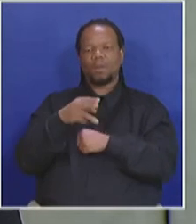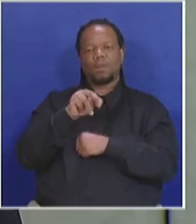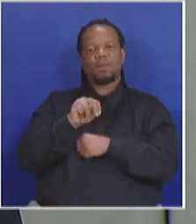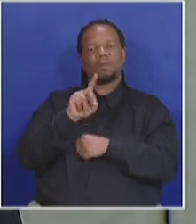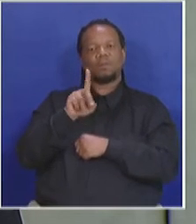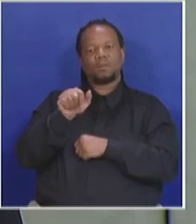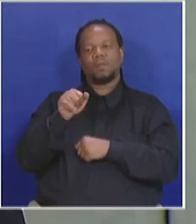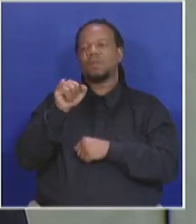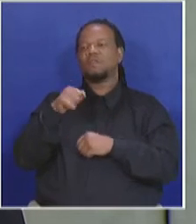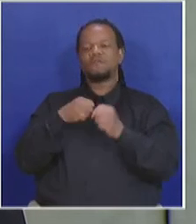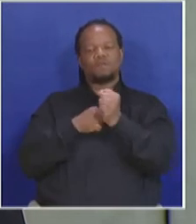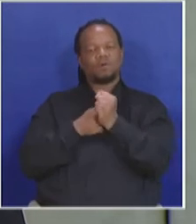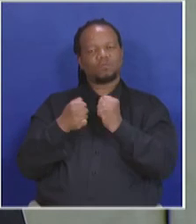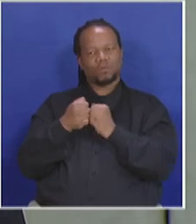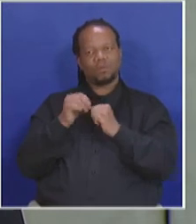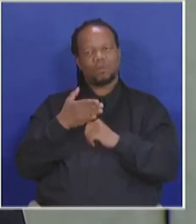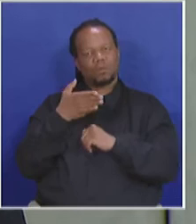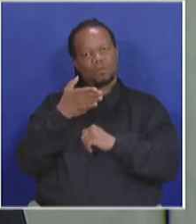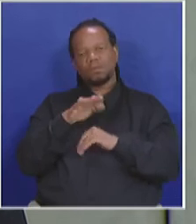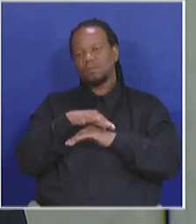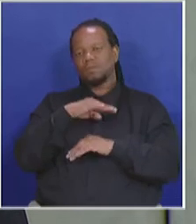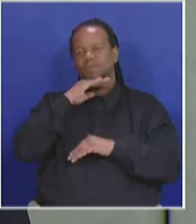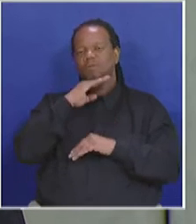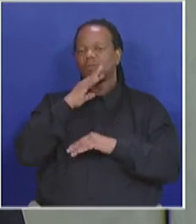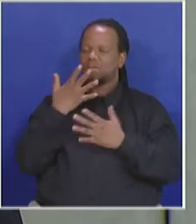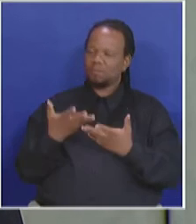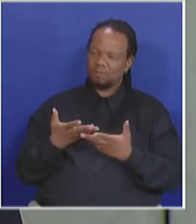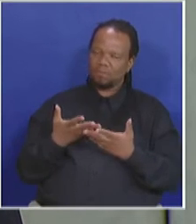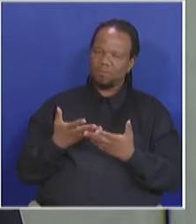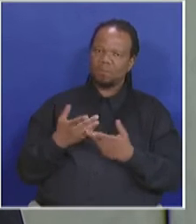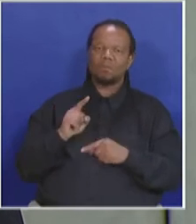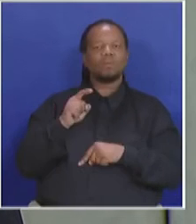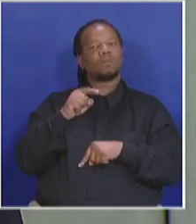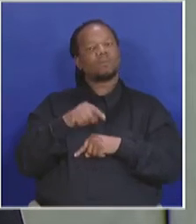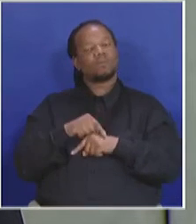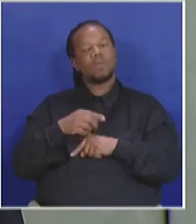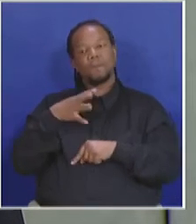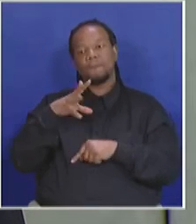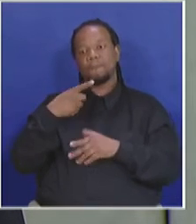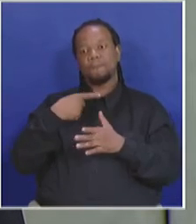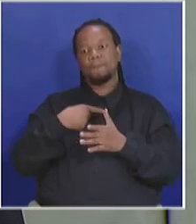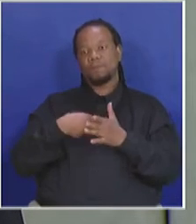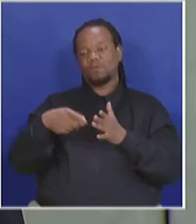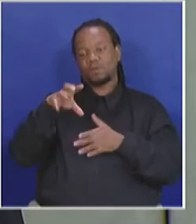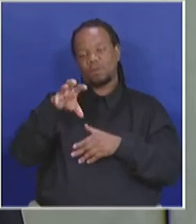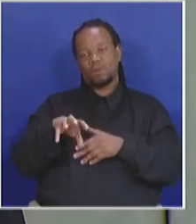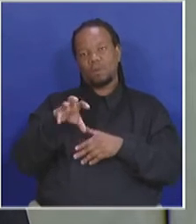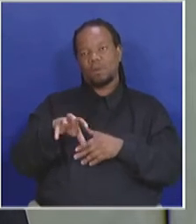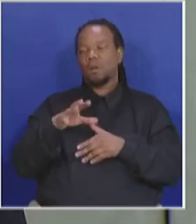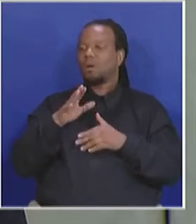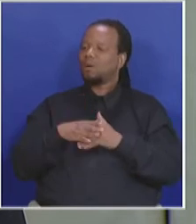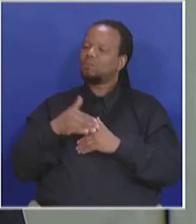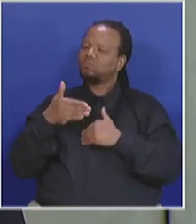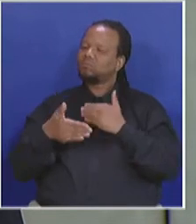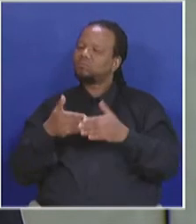infrastructure is poorly located, inadequate, and under-maintained. During this provincial week, we undertook to measure and gauge the progress made